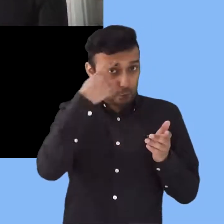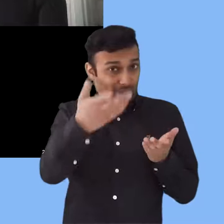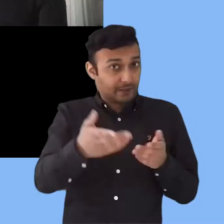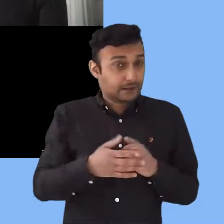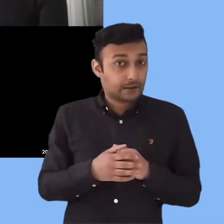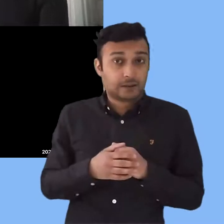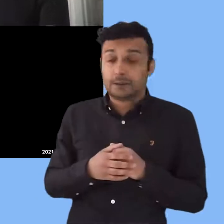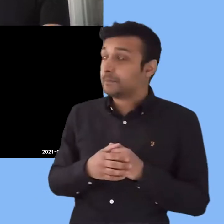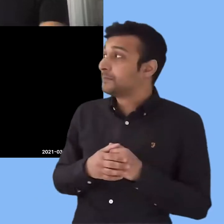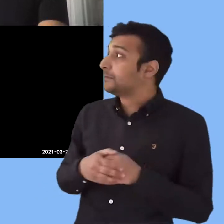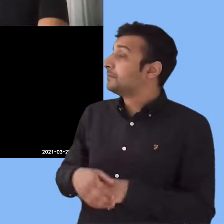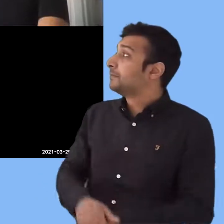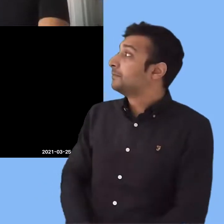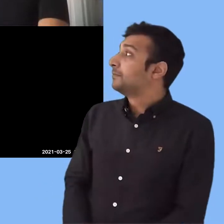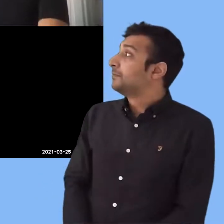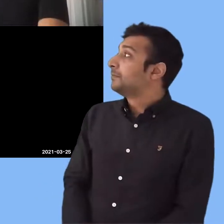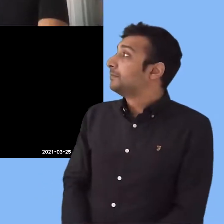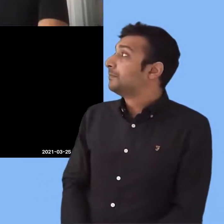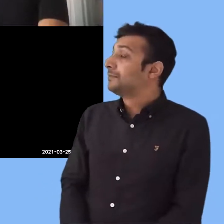I believe that